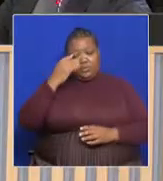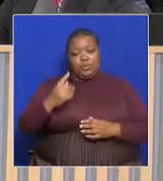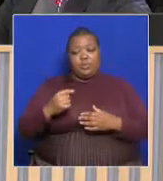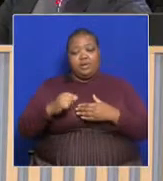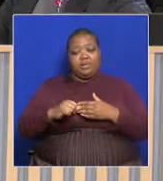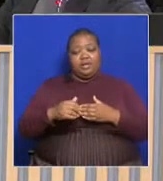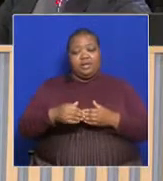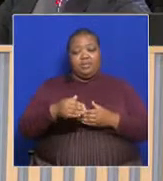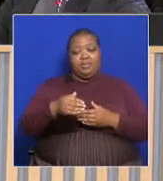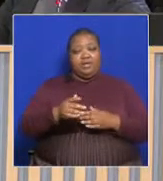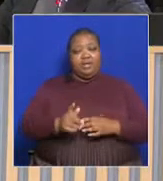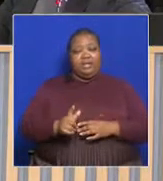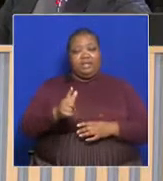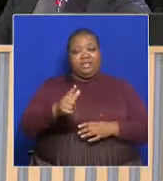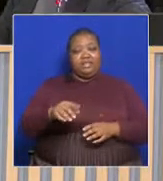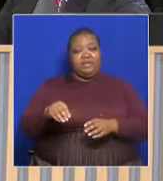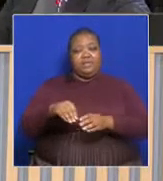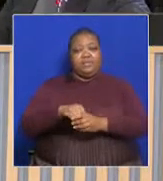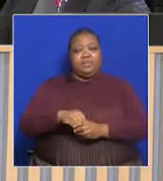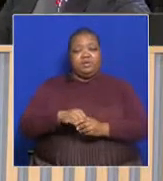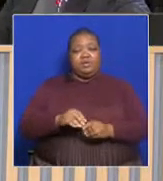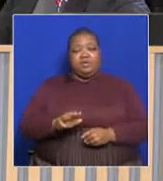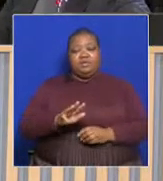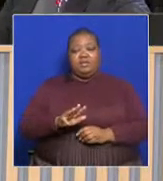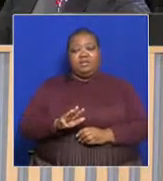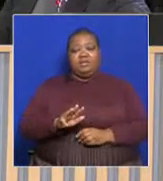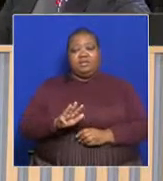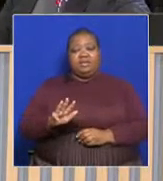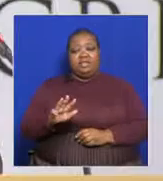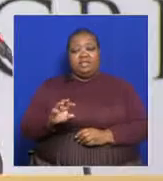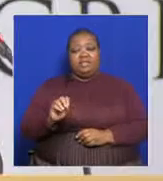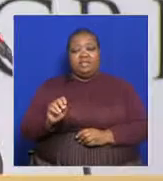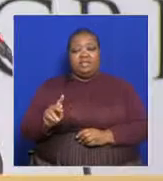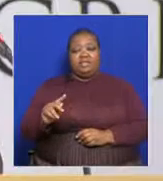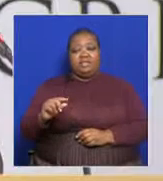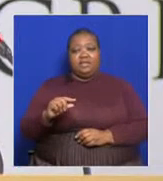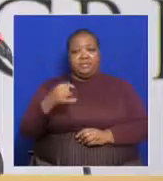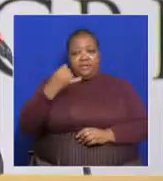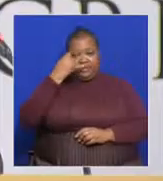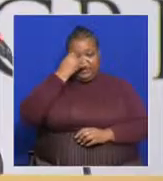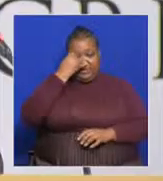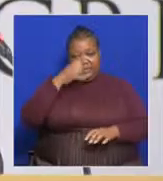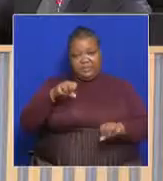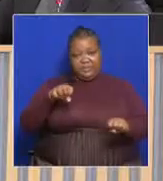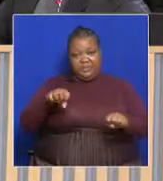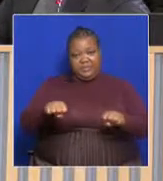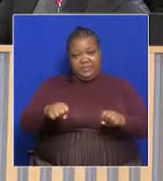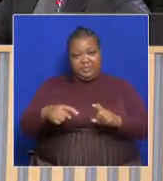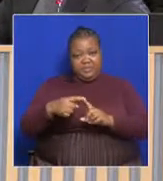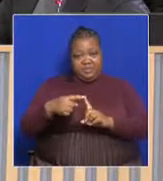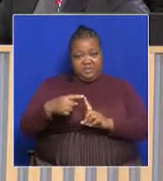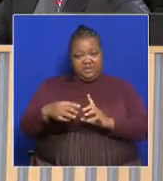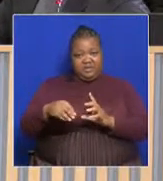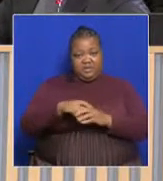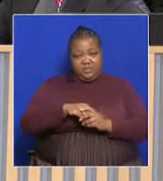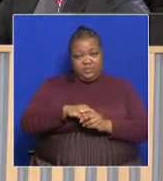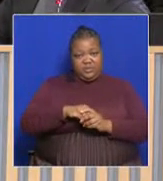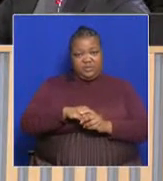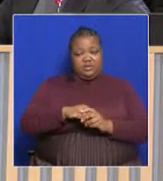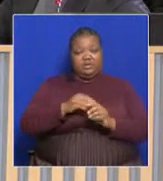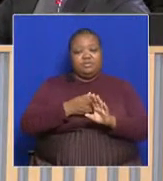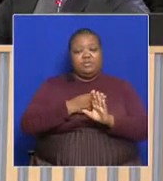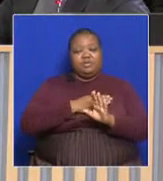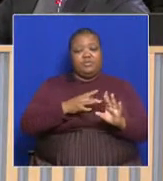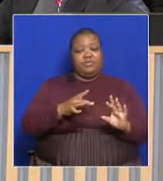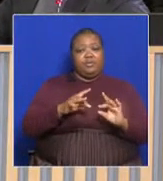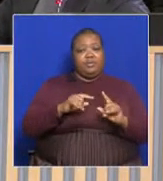involved in the 999 kilogram bust. Yes, Commissioner, you're correct. And it goes back to tying up my earlier point that because